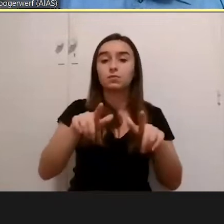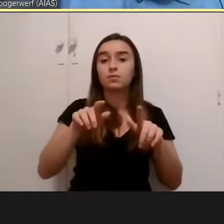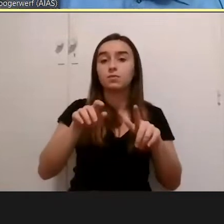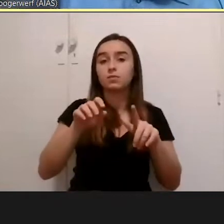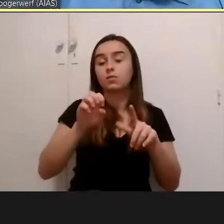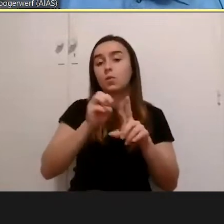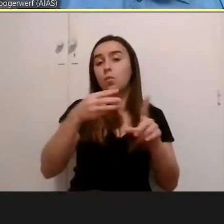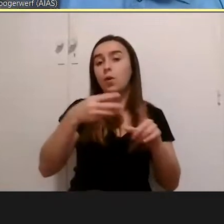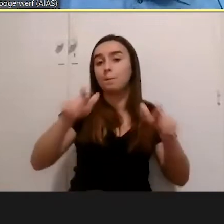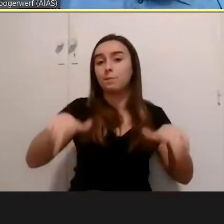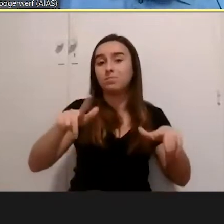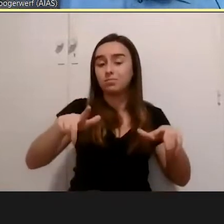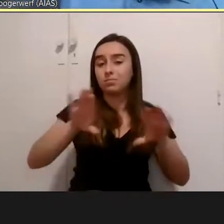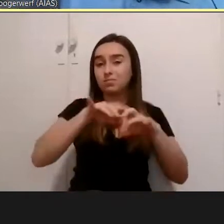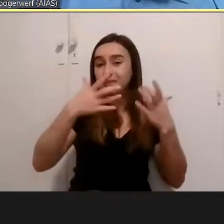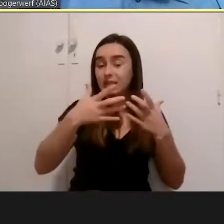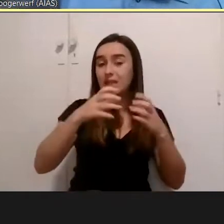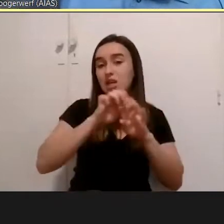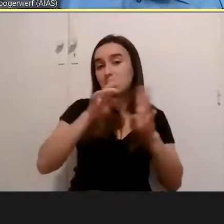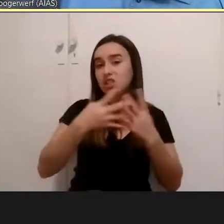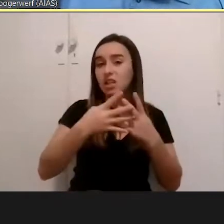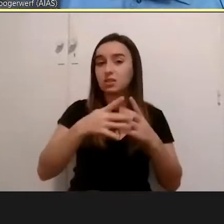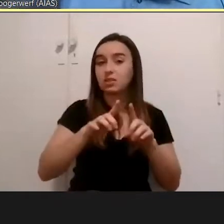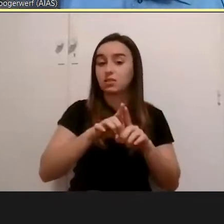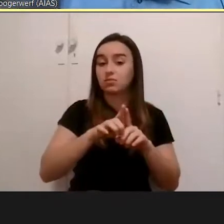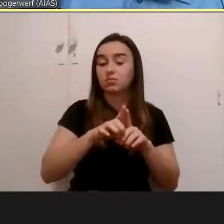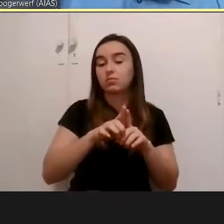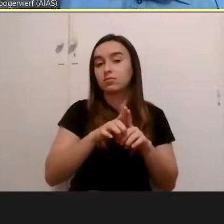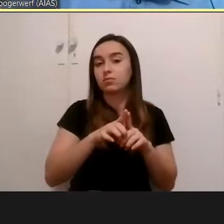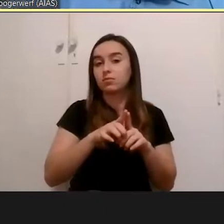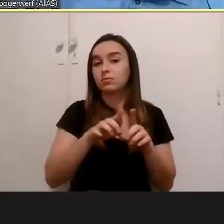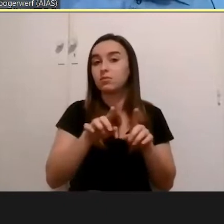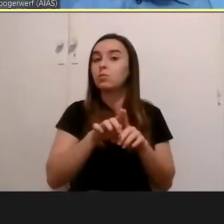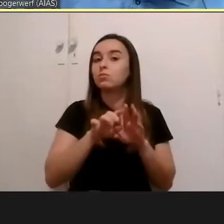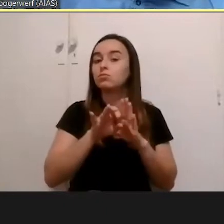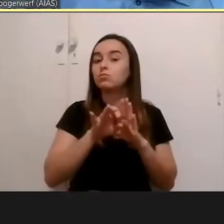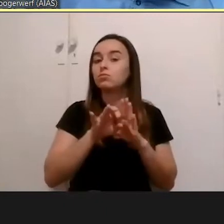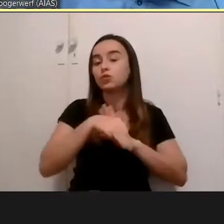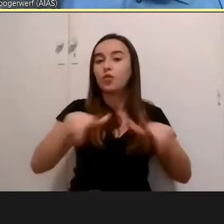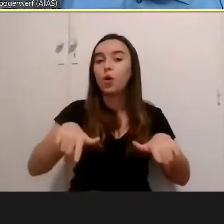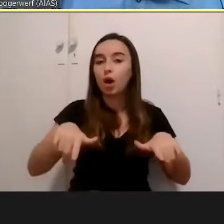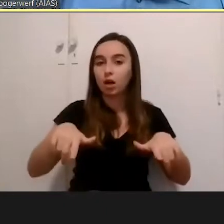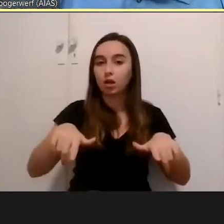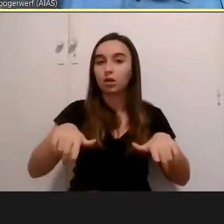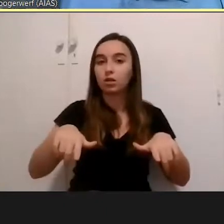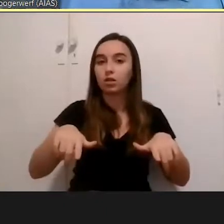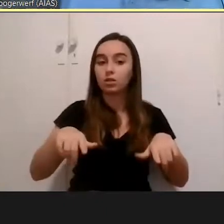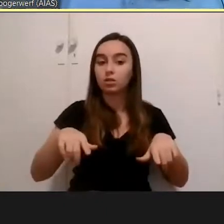design, for user agents, which are the software, the devices that are between us and the